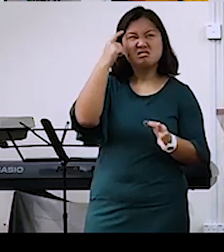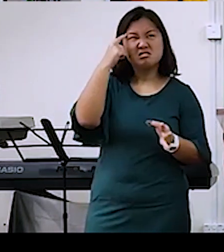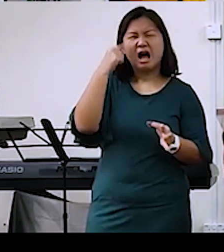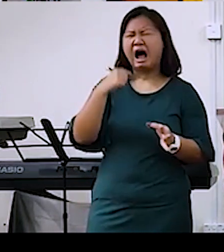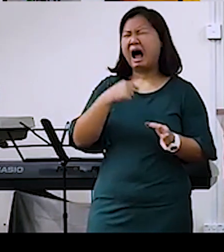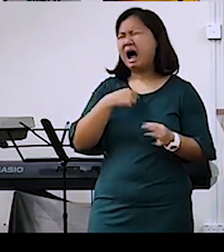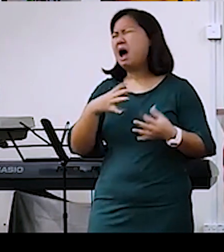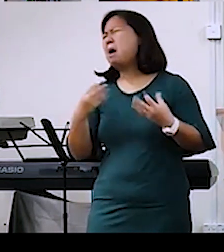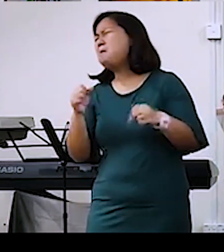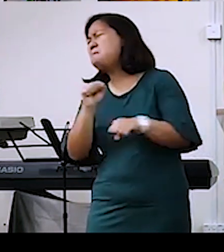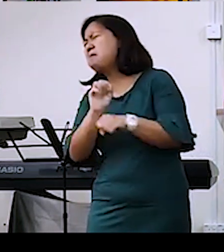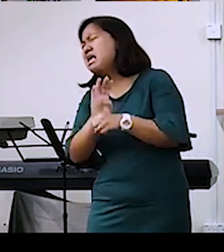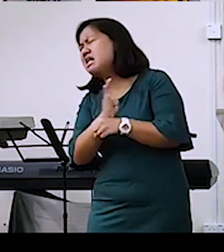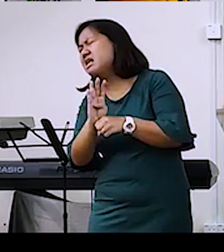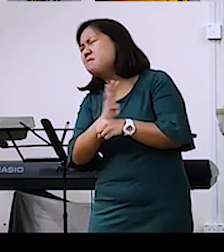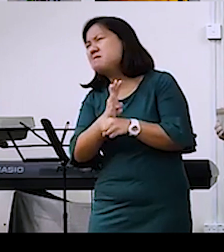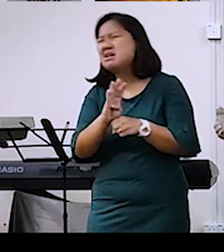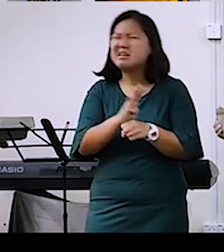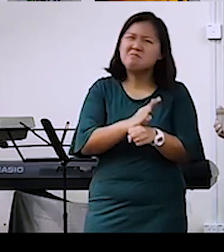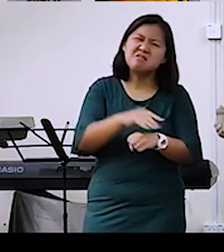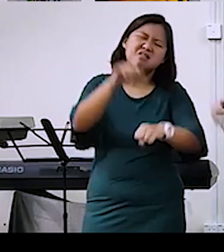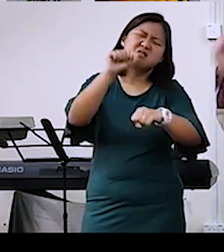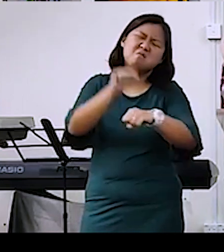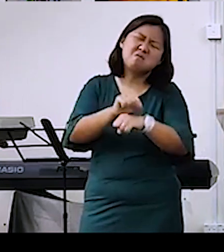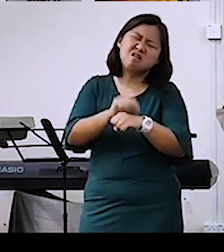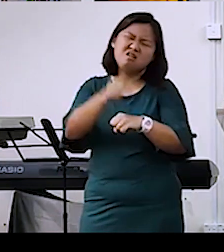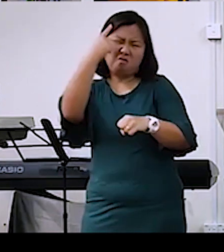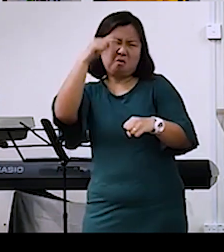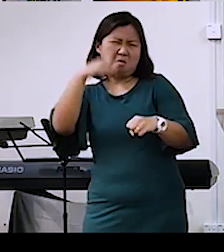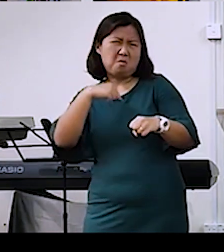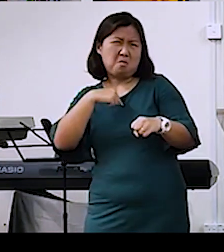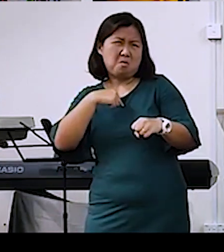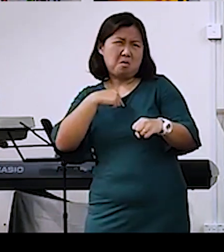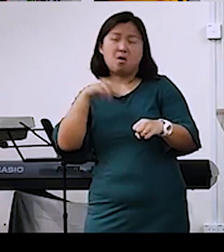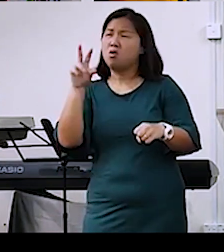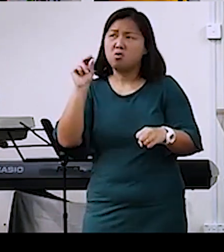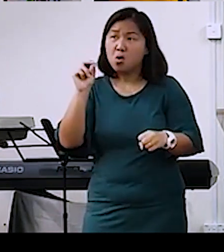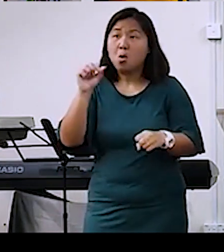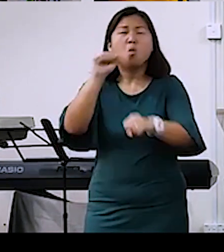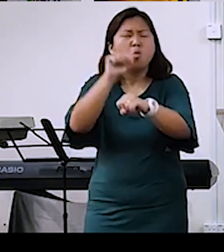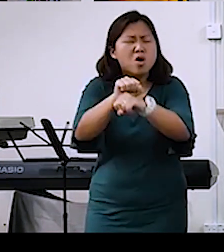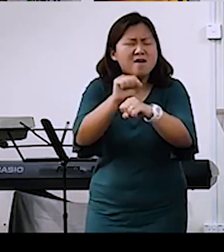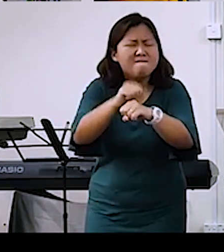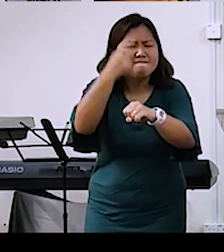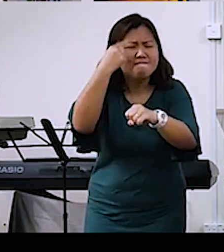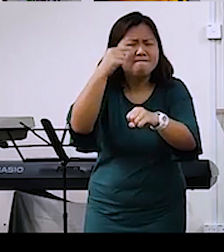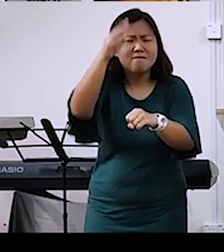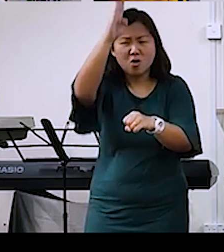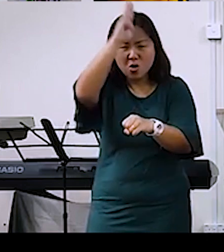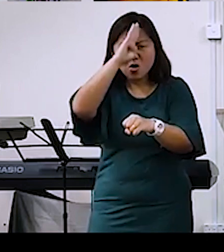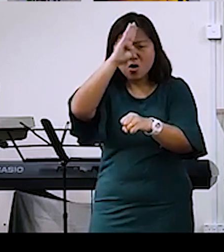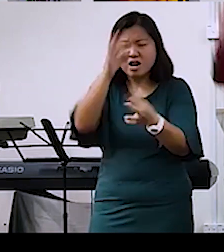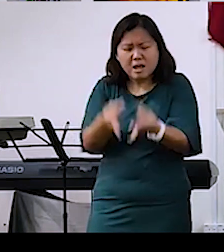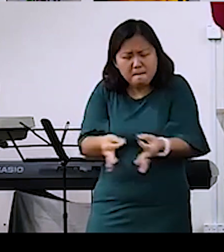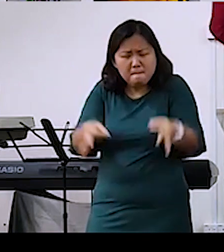things to do in my life. Because I know the importance of not just being a child of God. The importance of being a servant